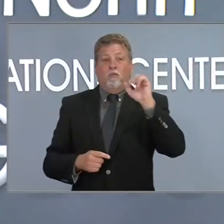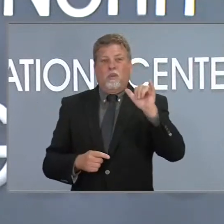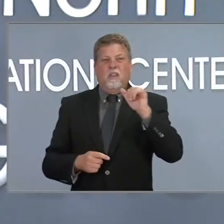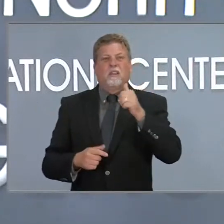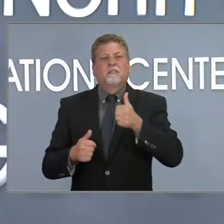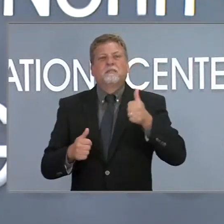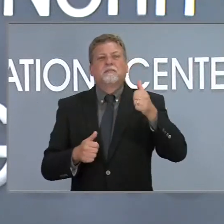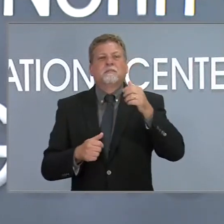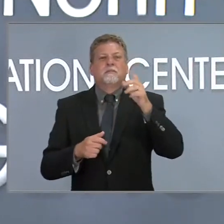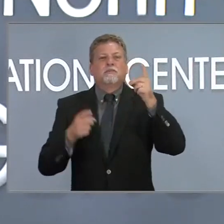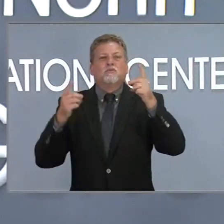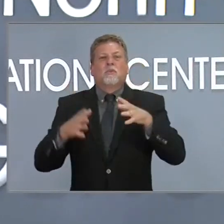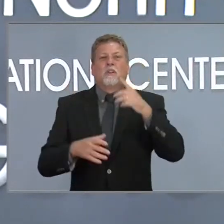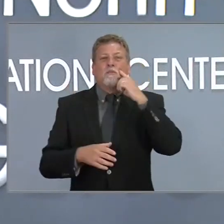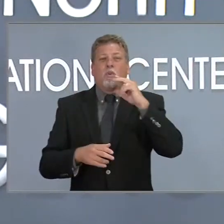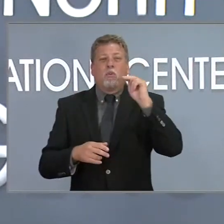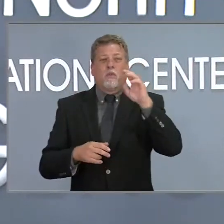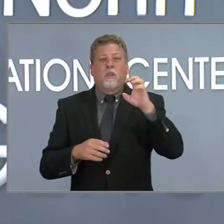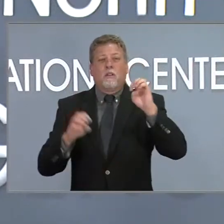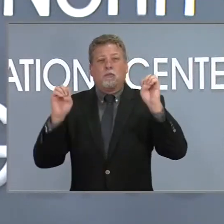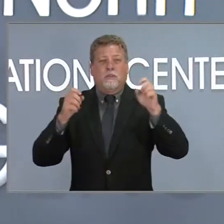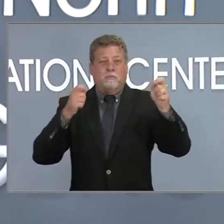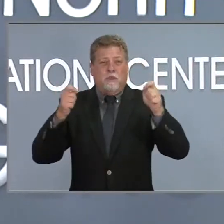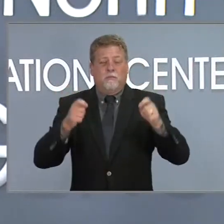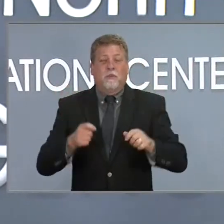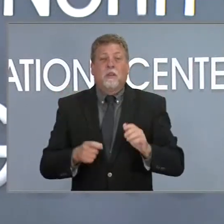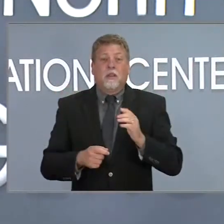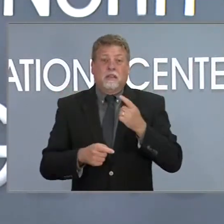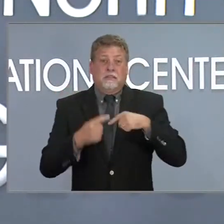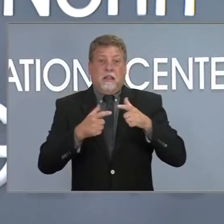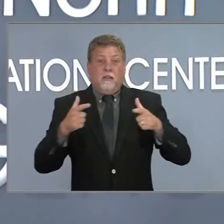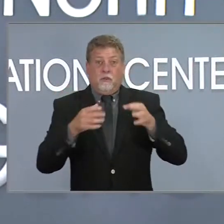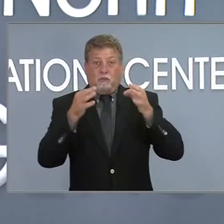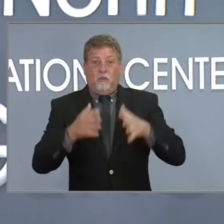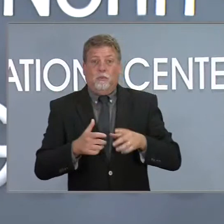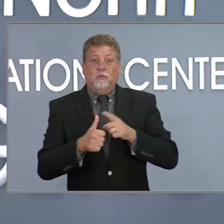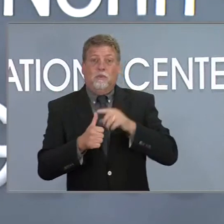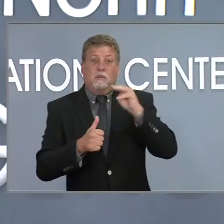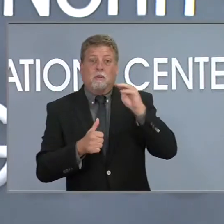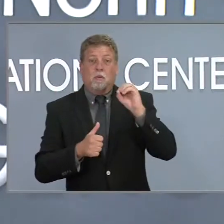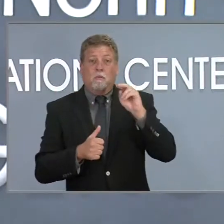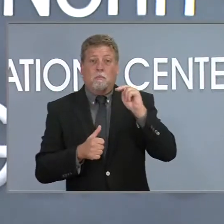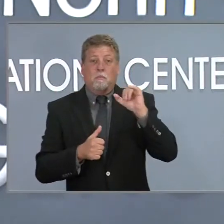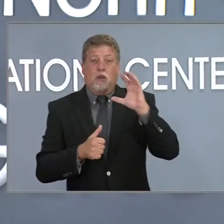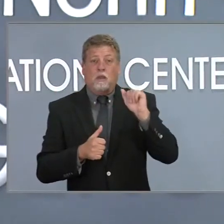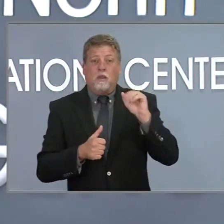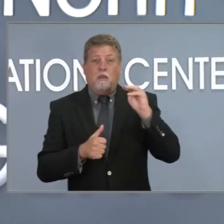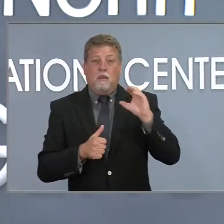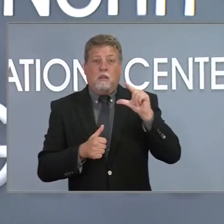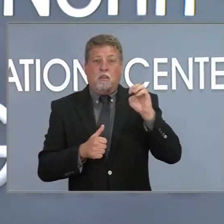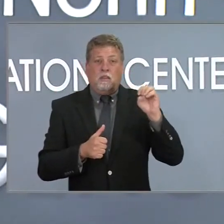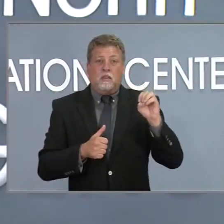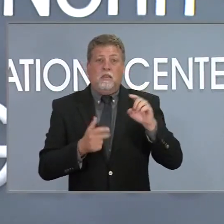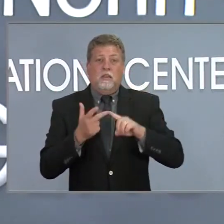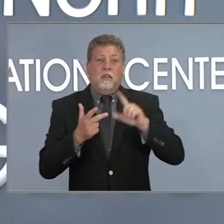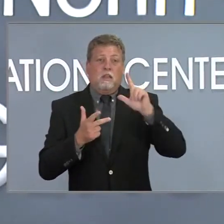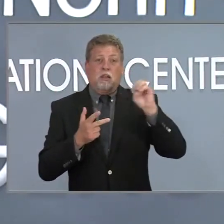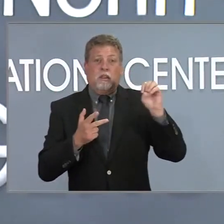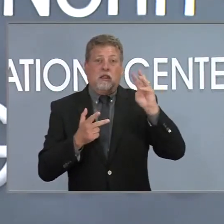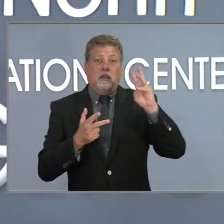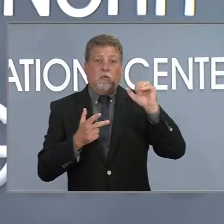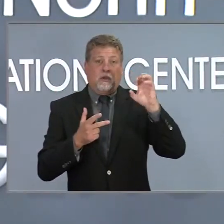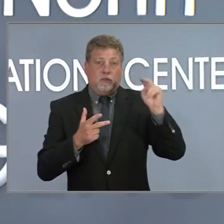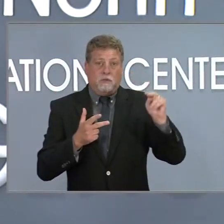Lee Williamson are our sign language interpreters. And behind the scenes, Jackie and Jasmine Mativier are our Spanish